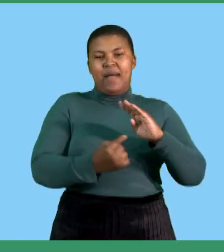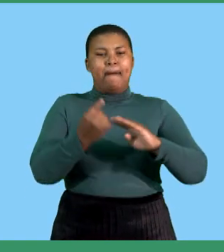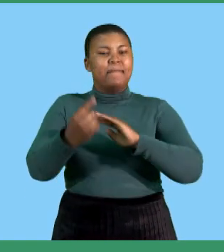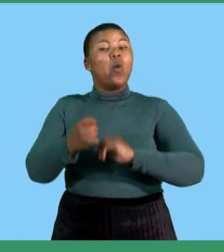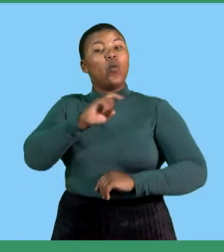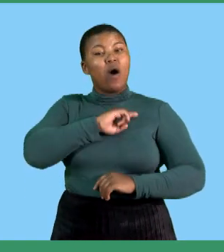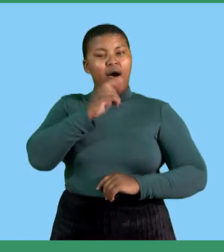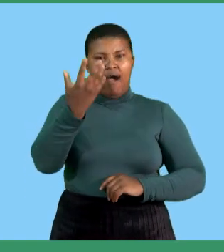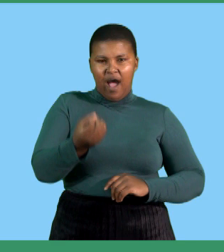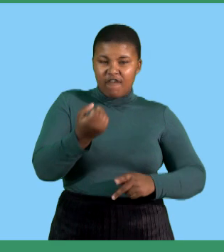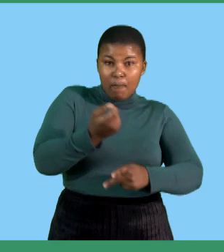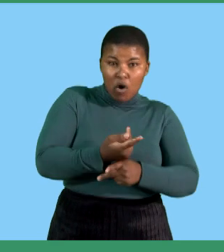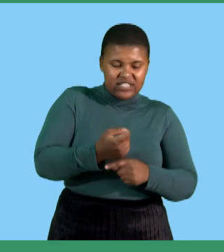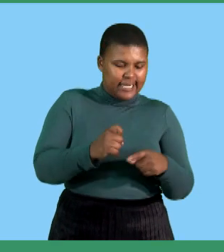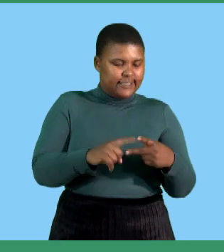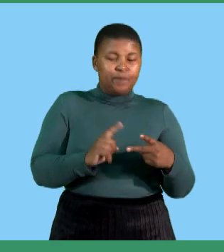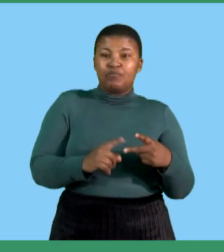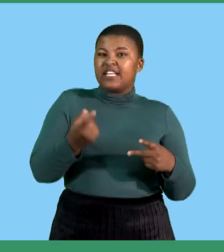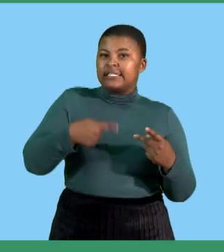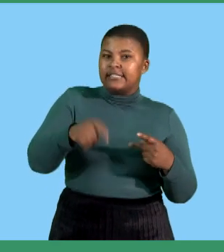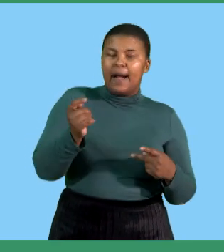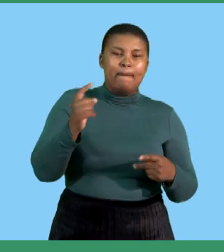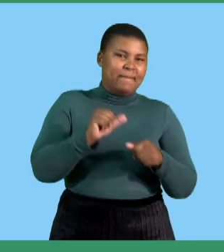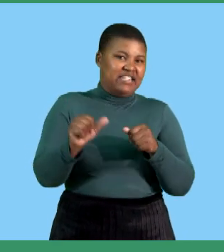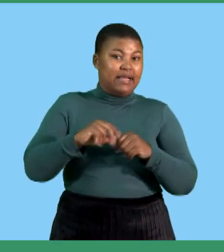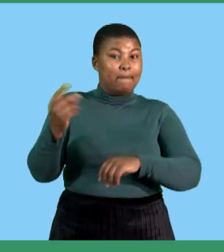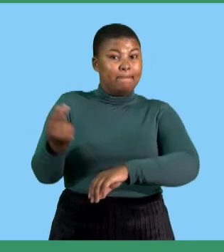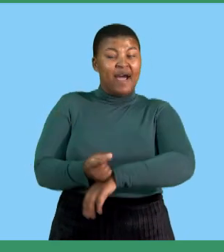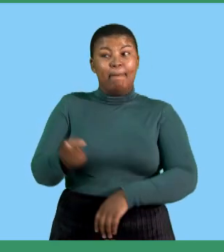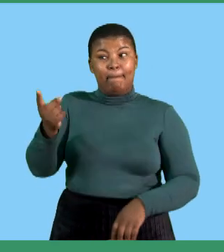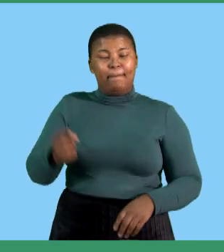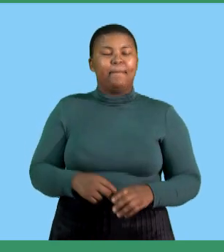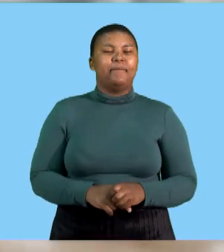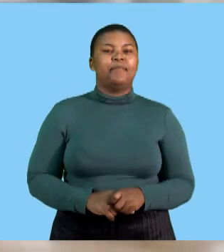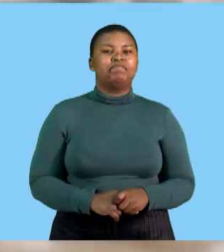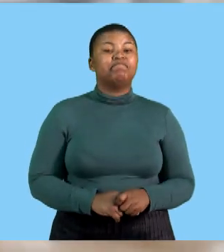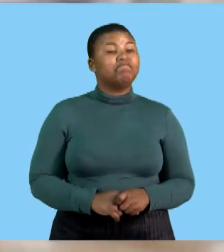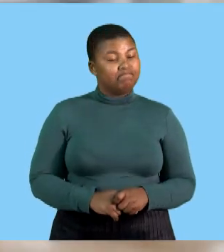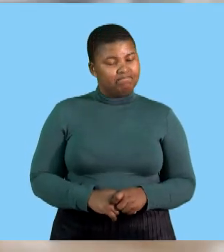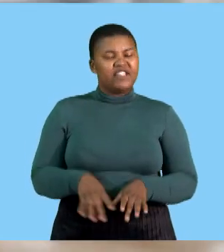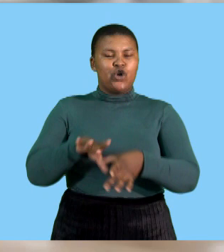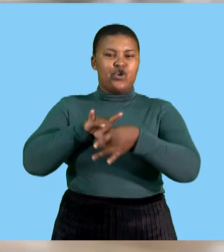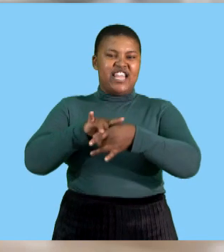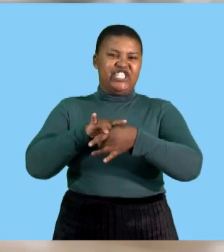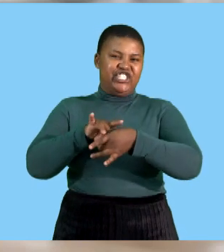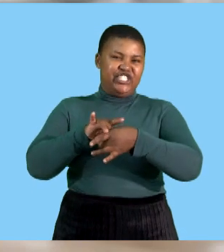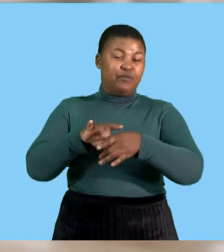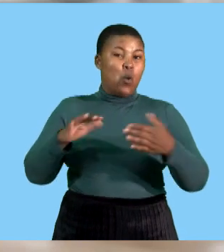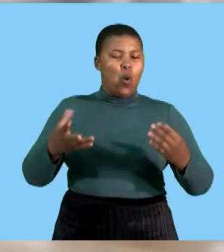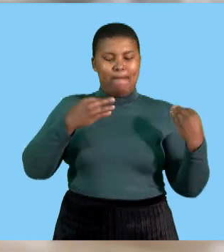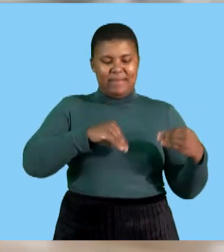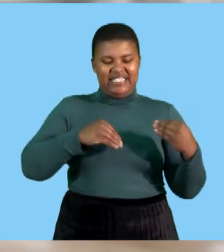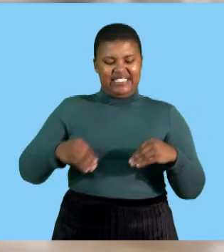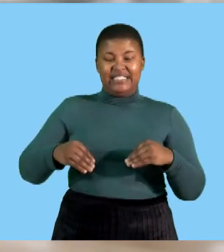we have a product or a price that is better than our competitors. So that is our relationship, or rather